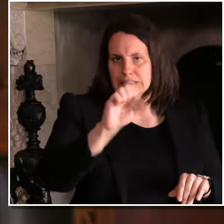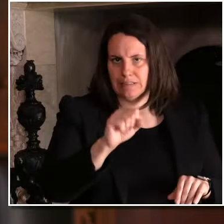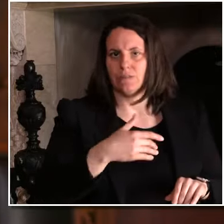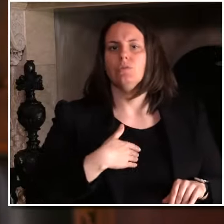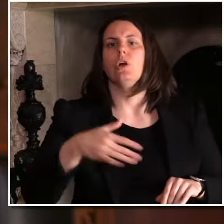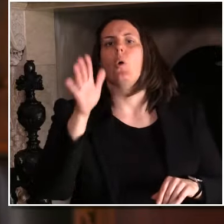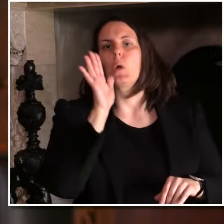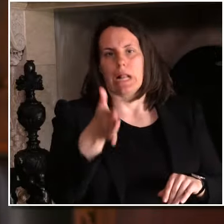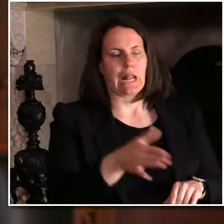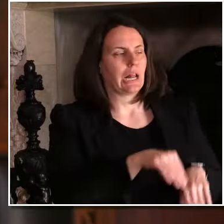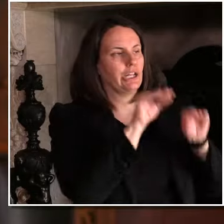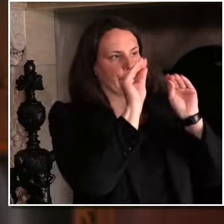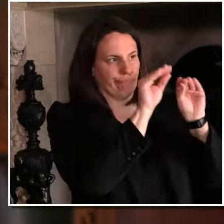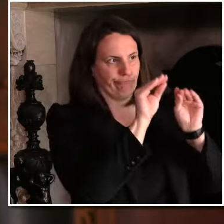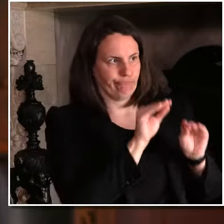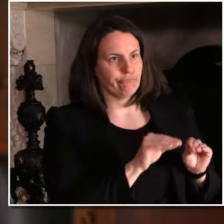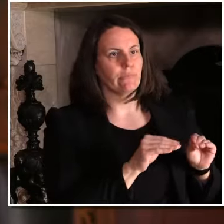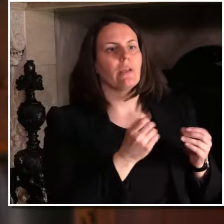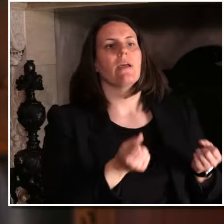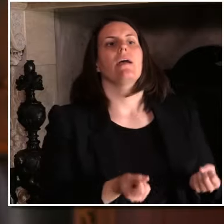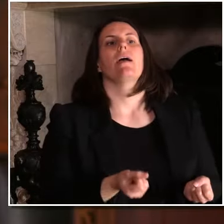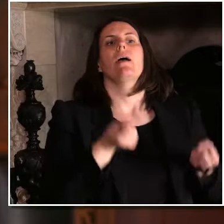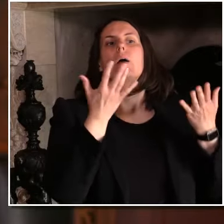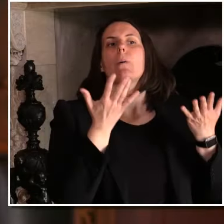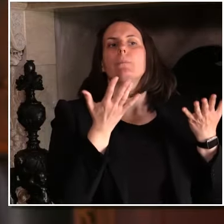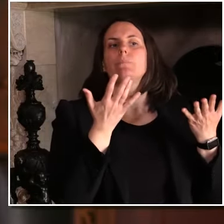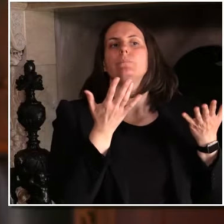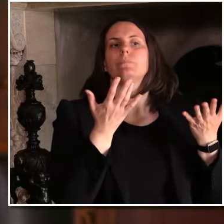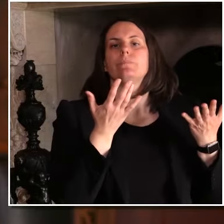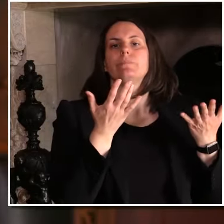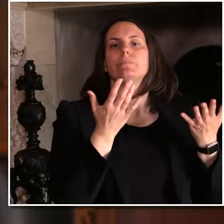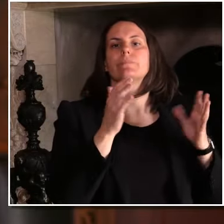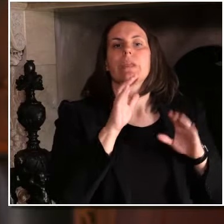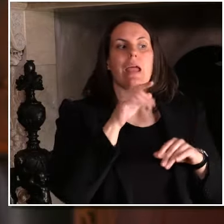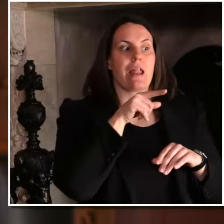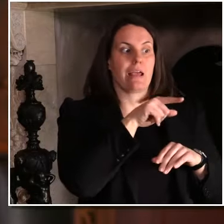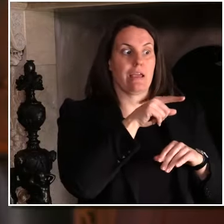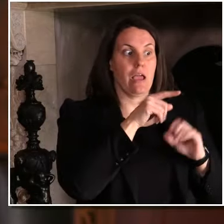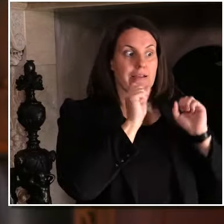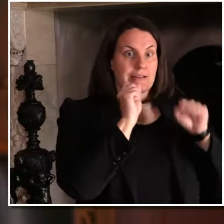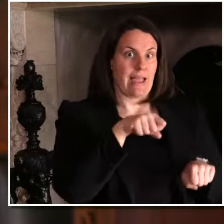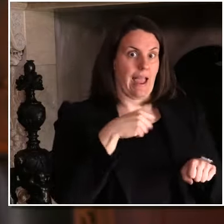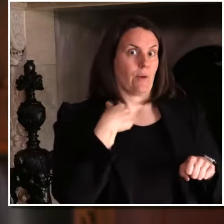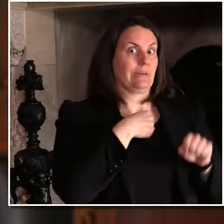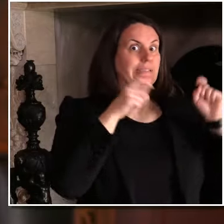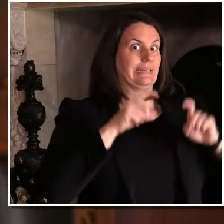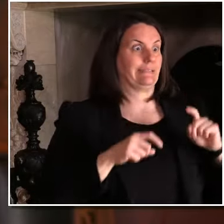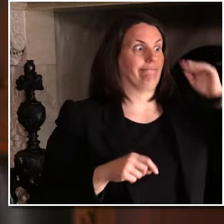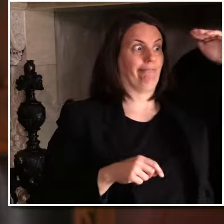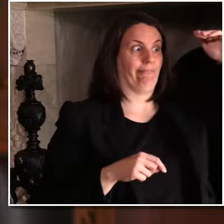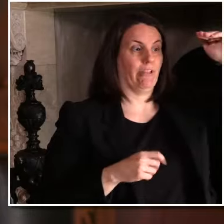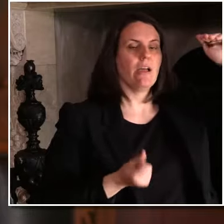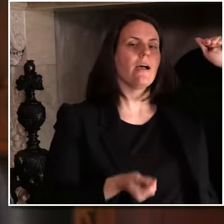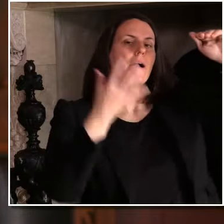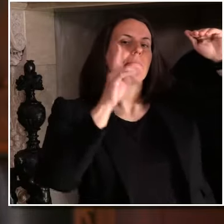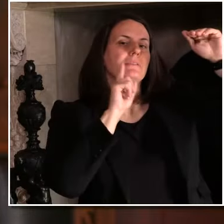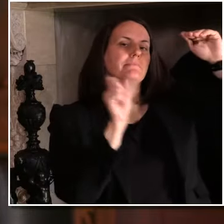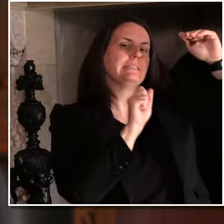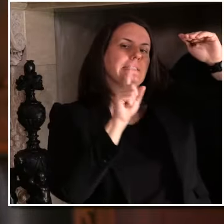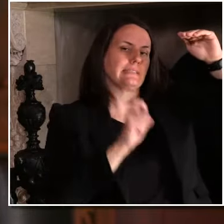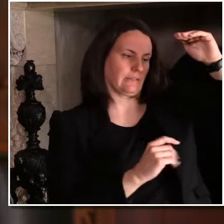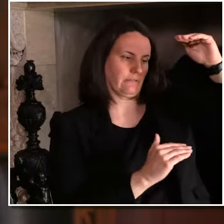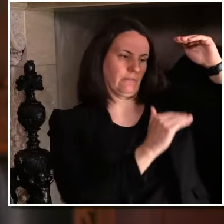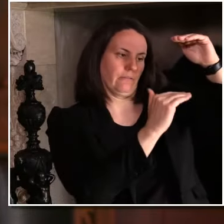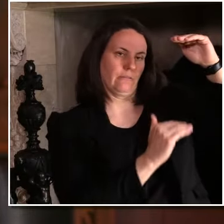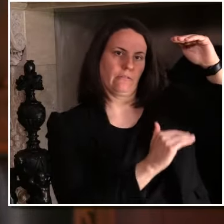track of our testing capacity and of the number of tests that we are able to do on a daily basis. So stay